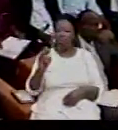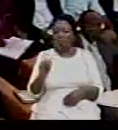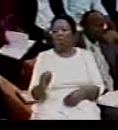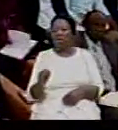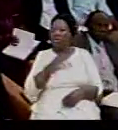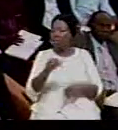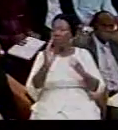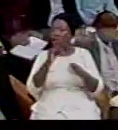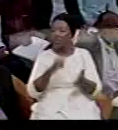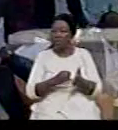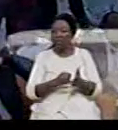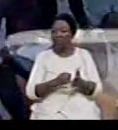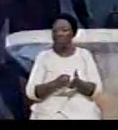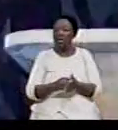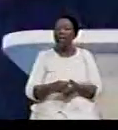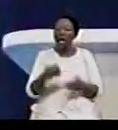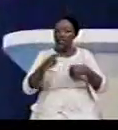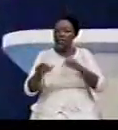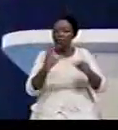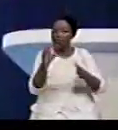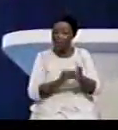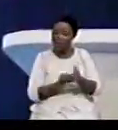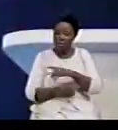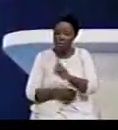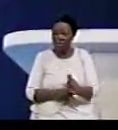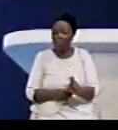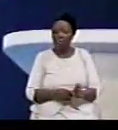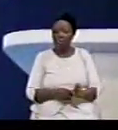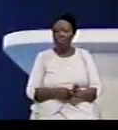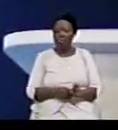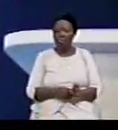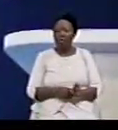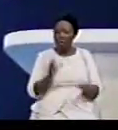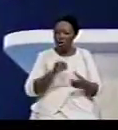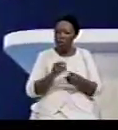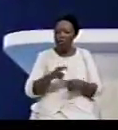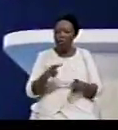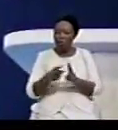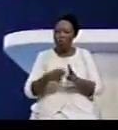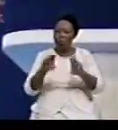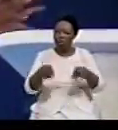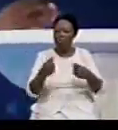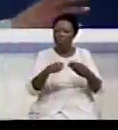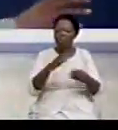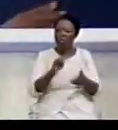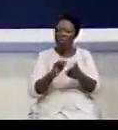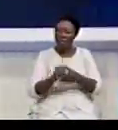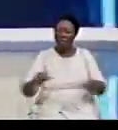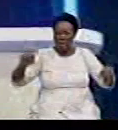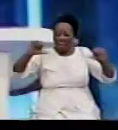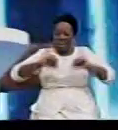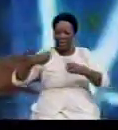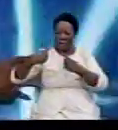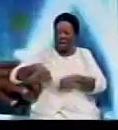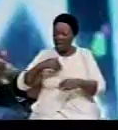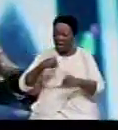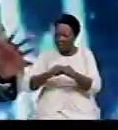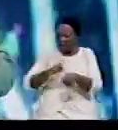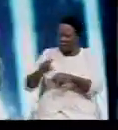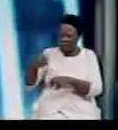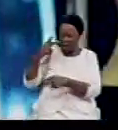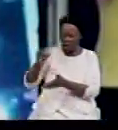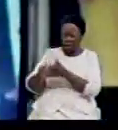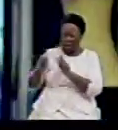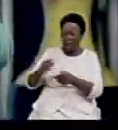do you carry about guilty hearts, condemned heart? And every time you see that person, you